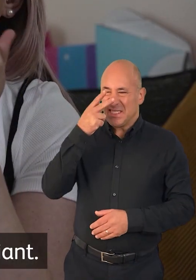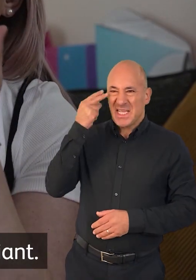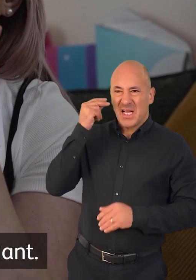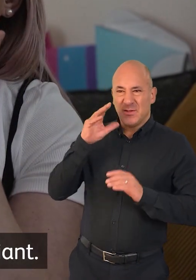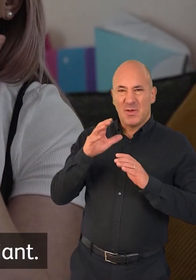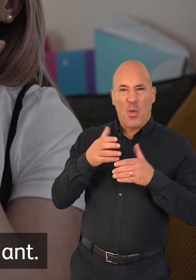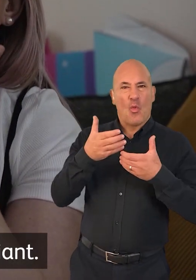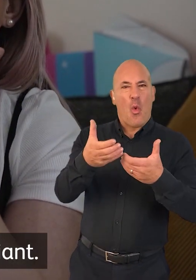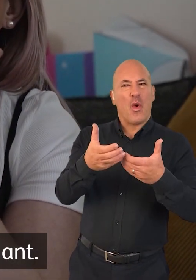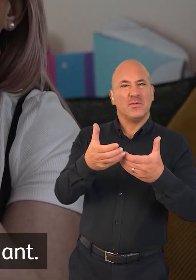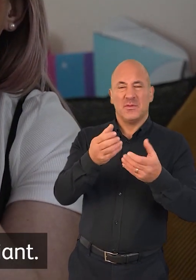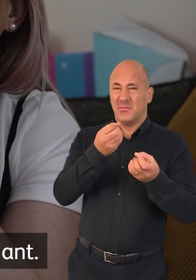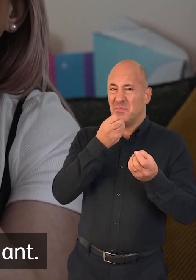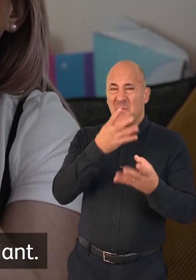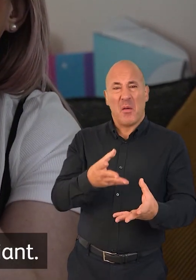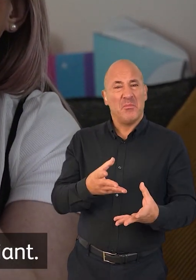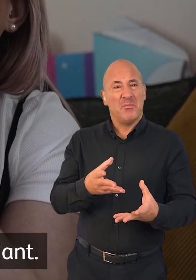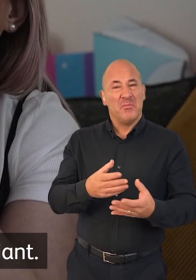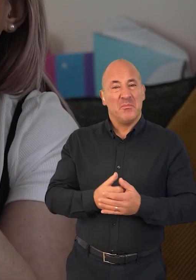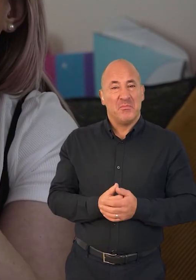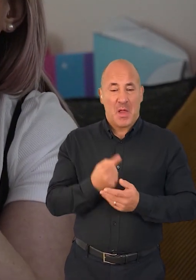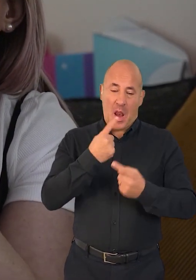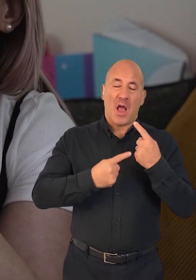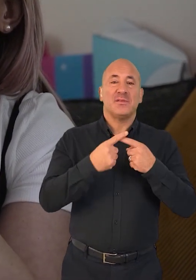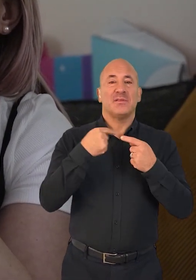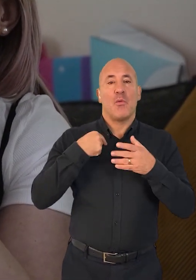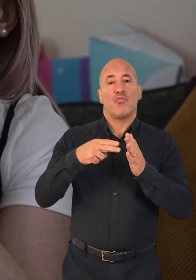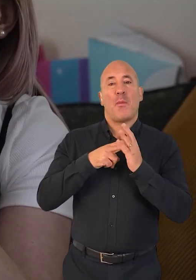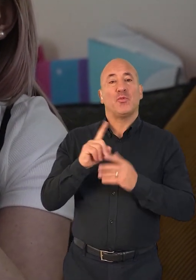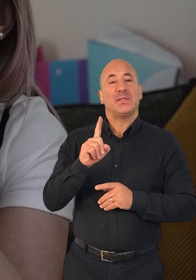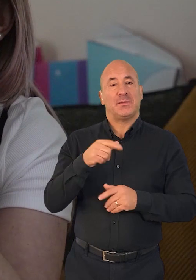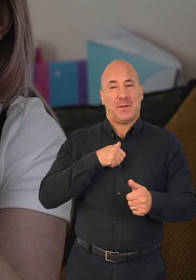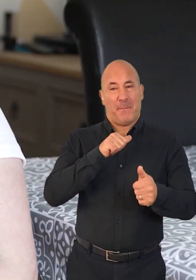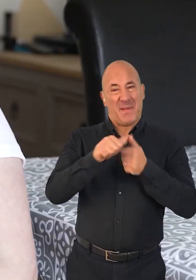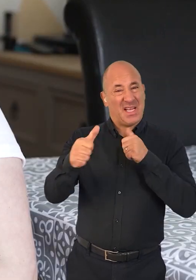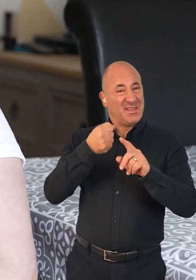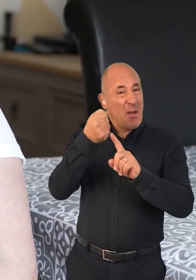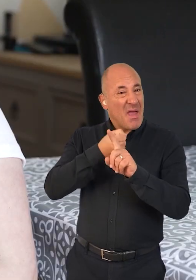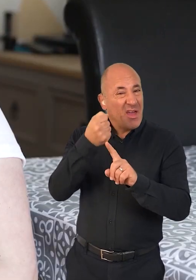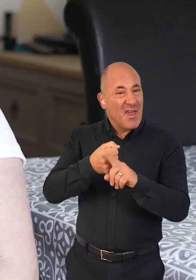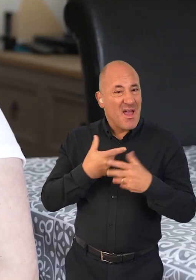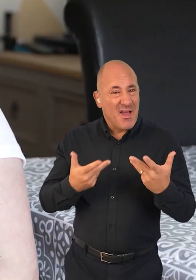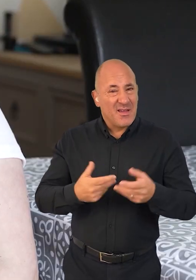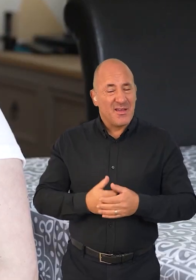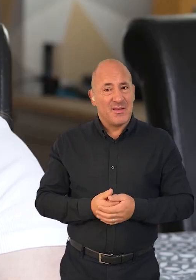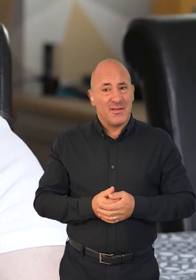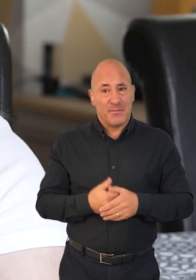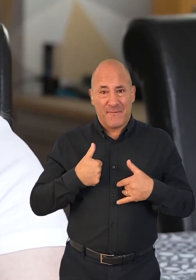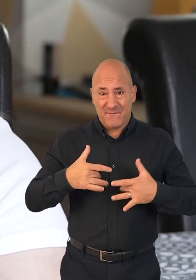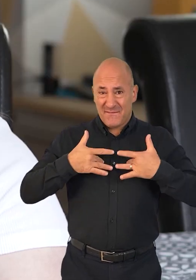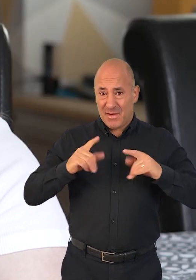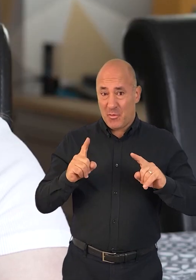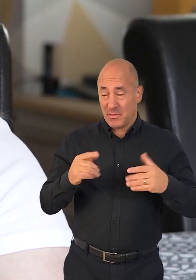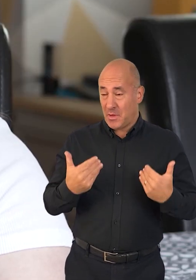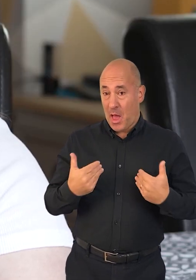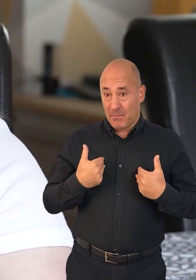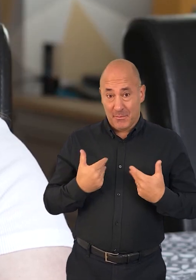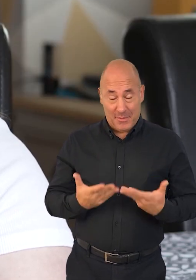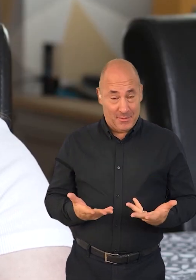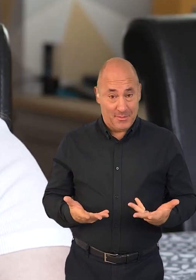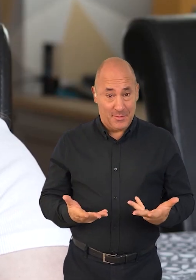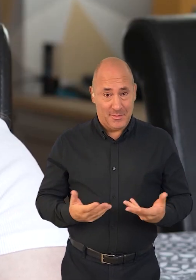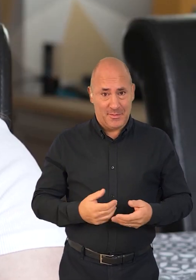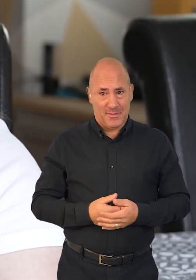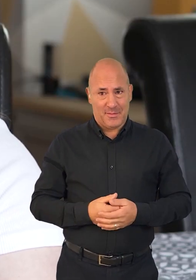I think the Sense Awards is brilliant. Last year I was nominated for Best Campaigner. I didn't even know how to feel, to